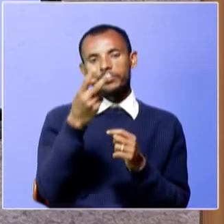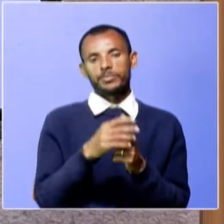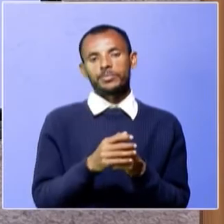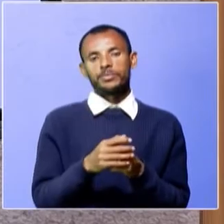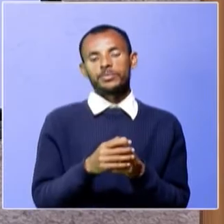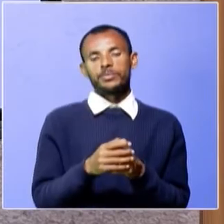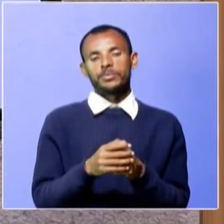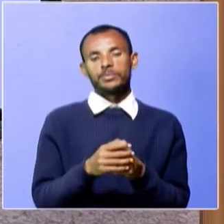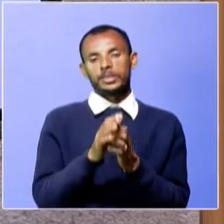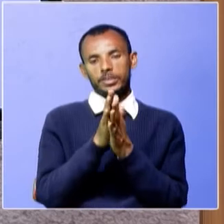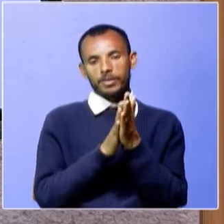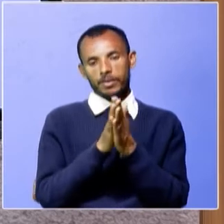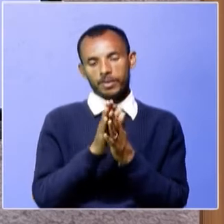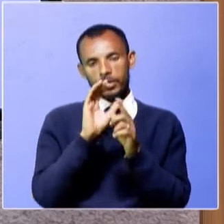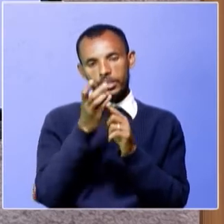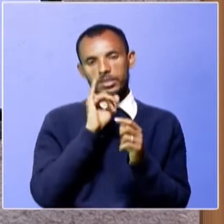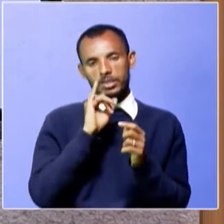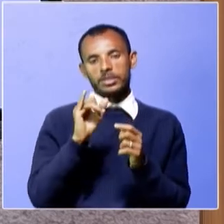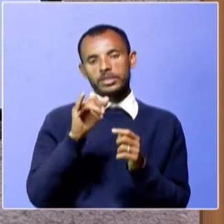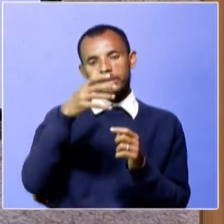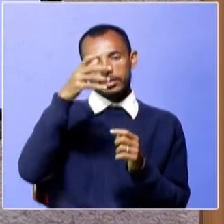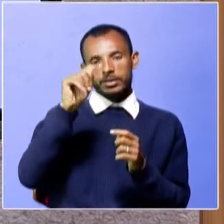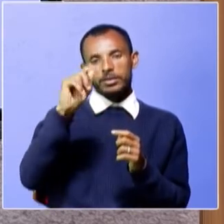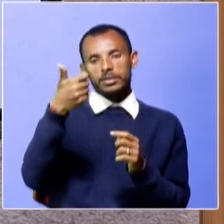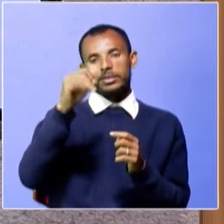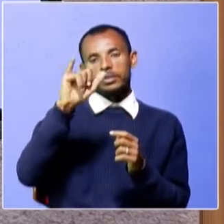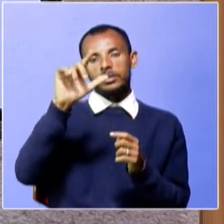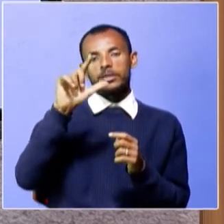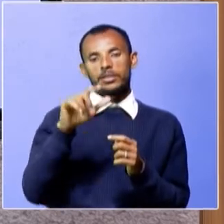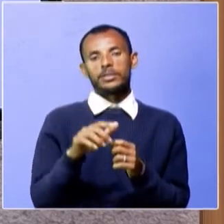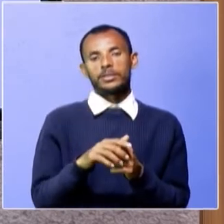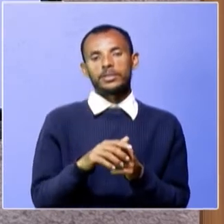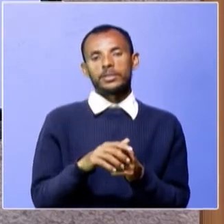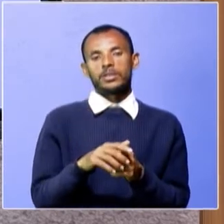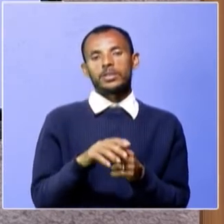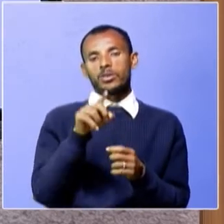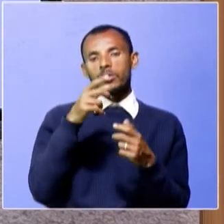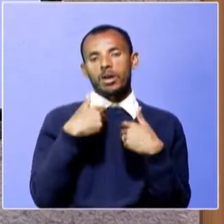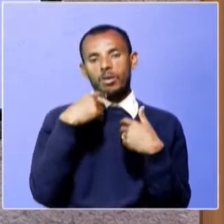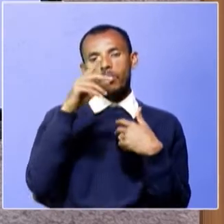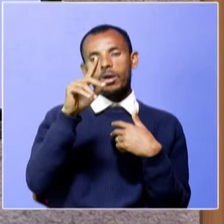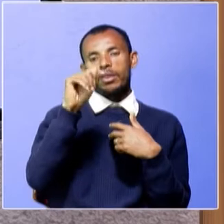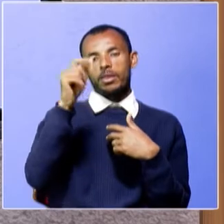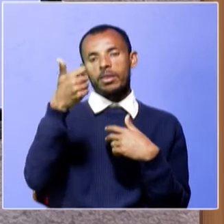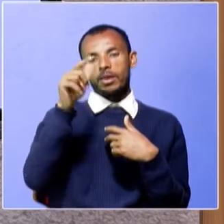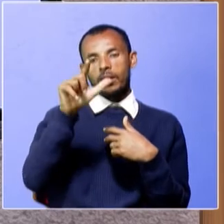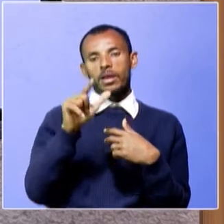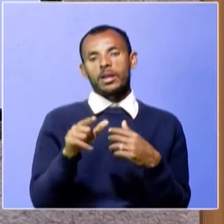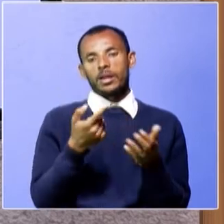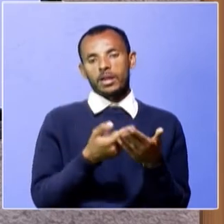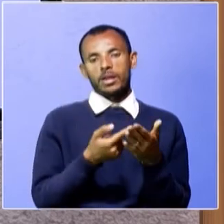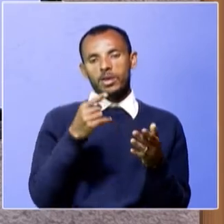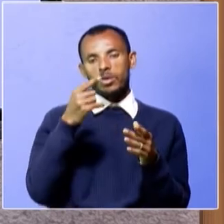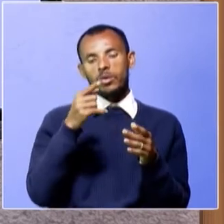or the favorable condition is tail. So you have one tail here. Don't forget,